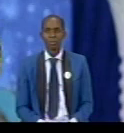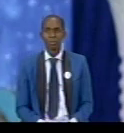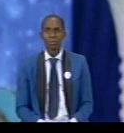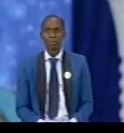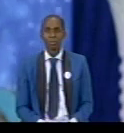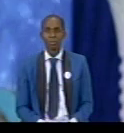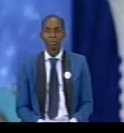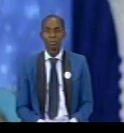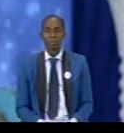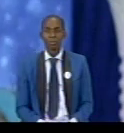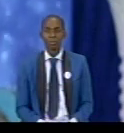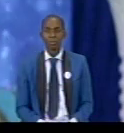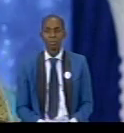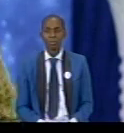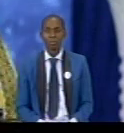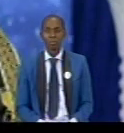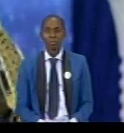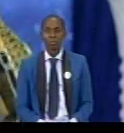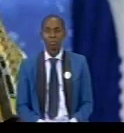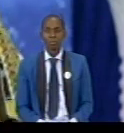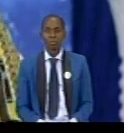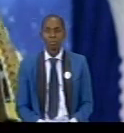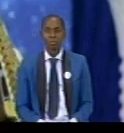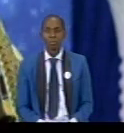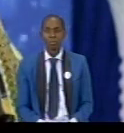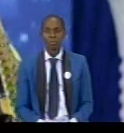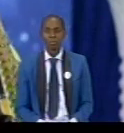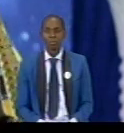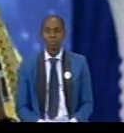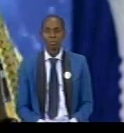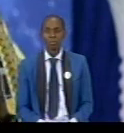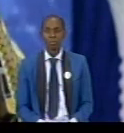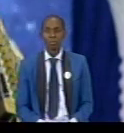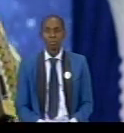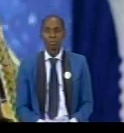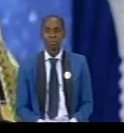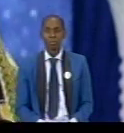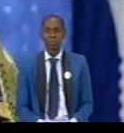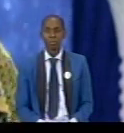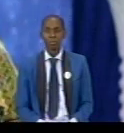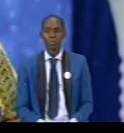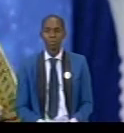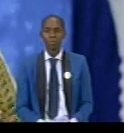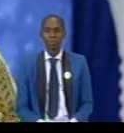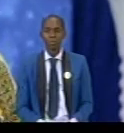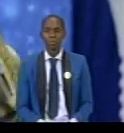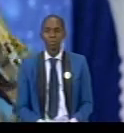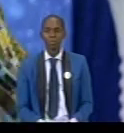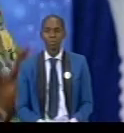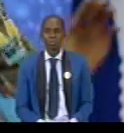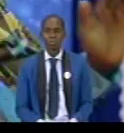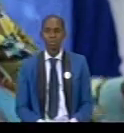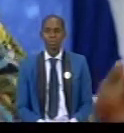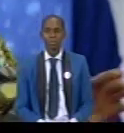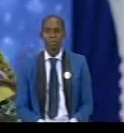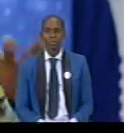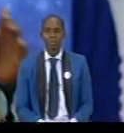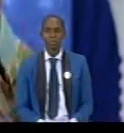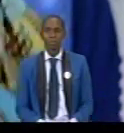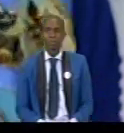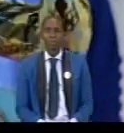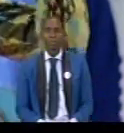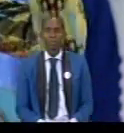bayi to du mi wu igba te mo fowo mu kini yen o si lo iri lara mi nisin